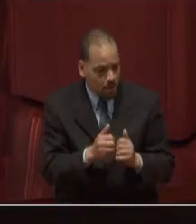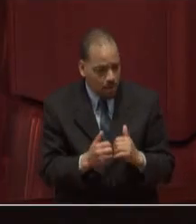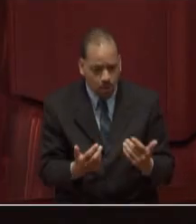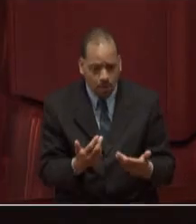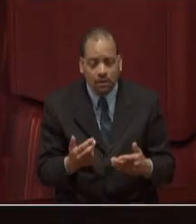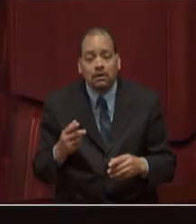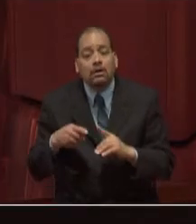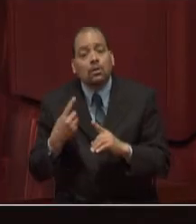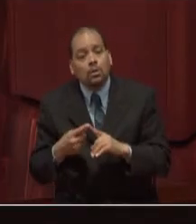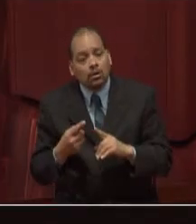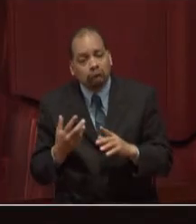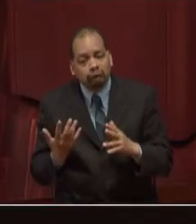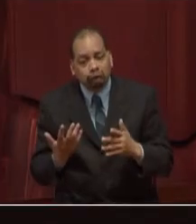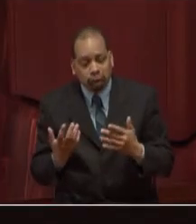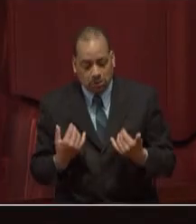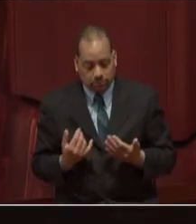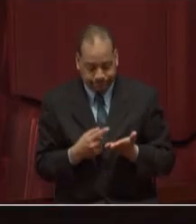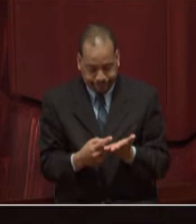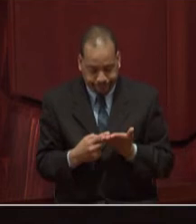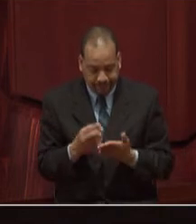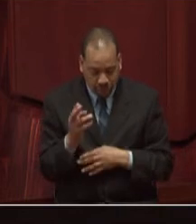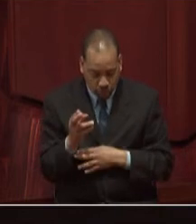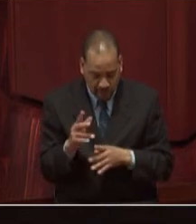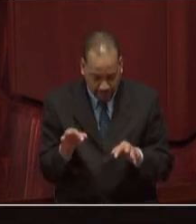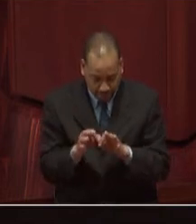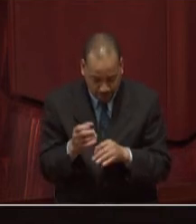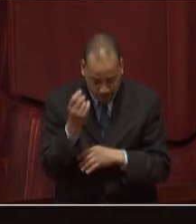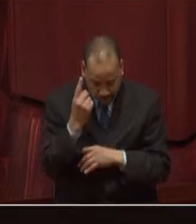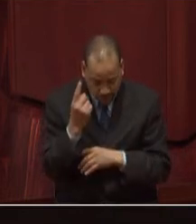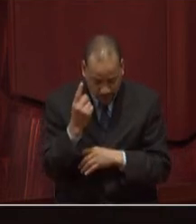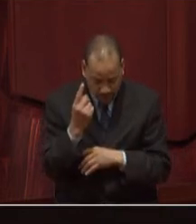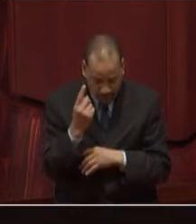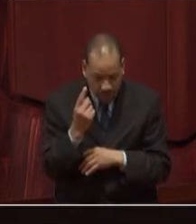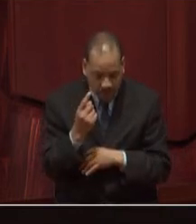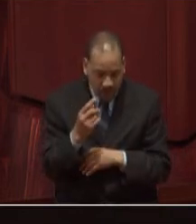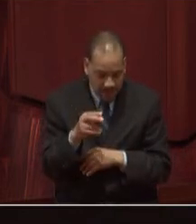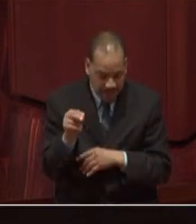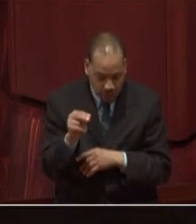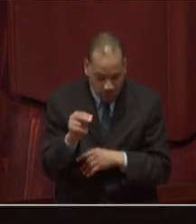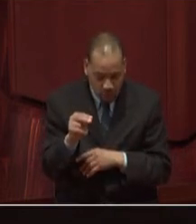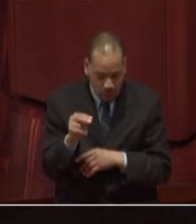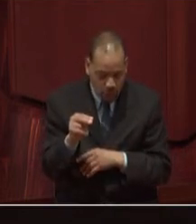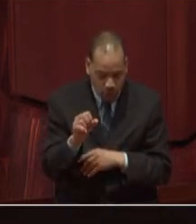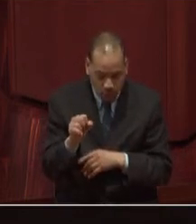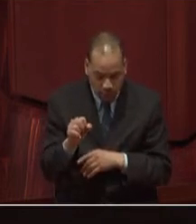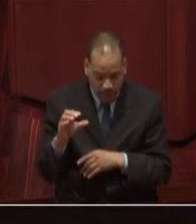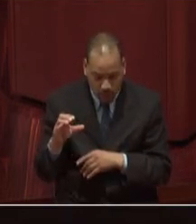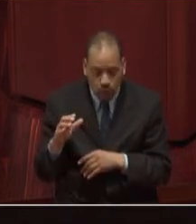about history on this, it's important to understand where the National Security Council came from. It just didn't happen